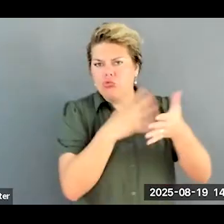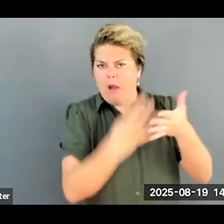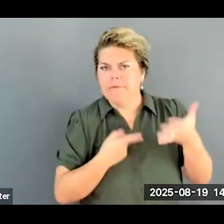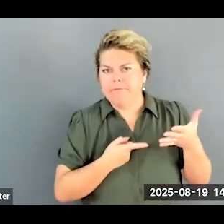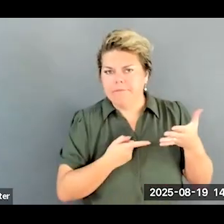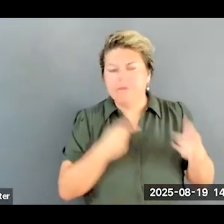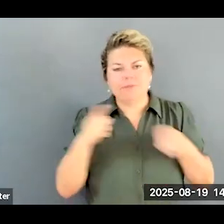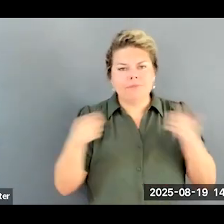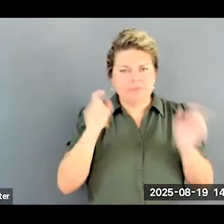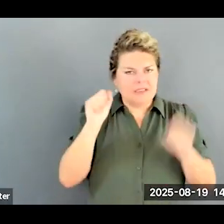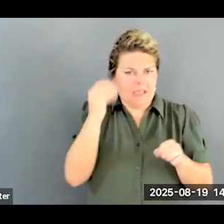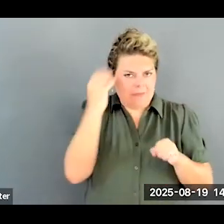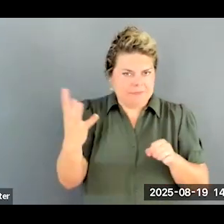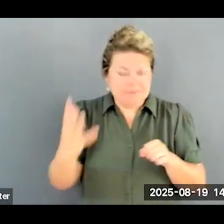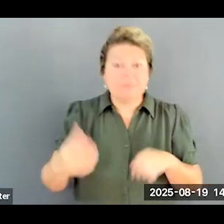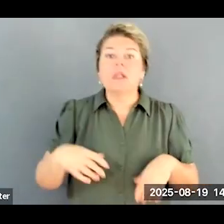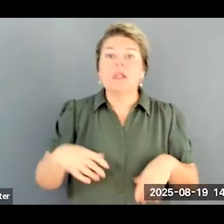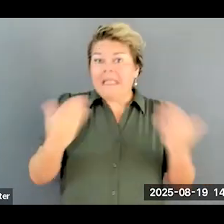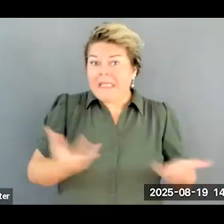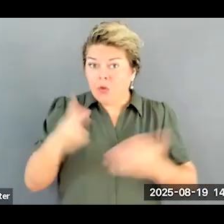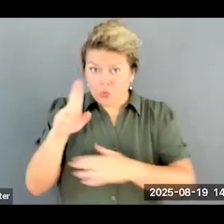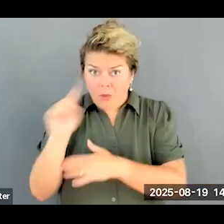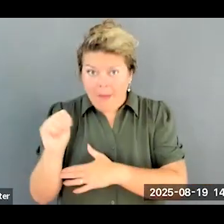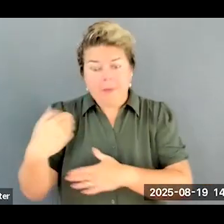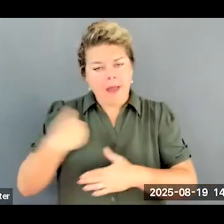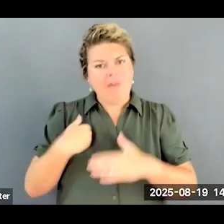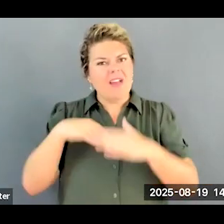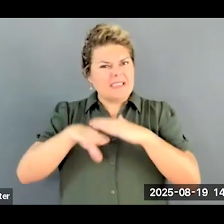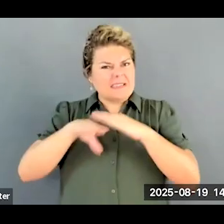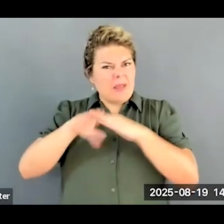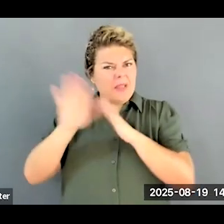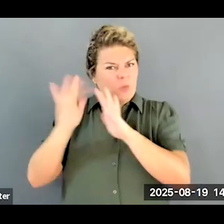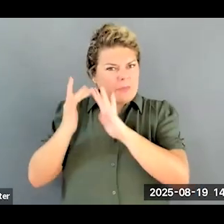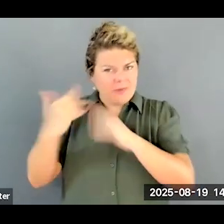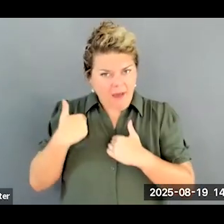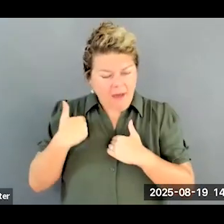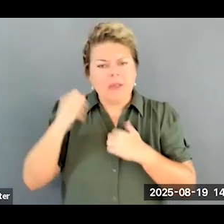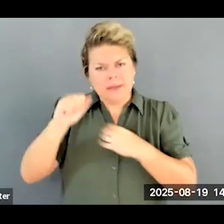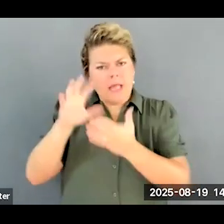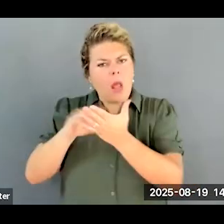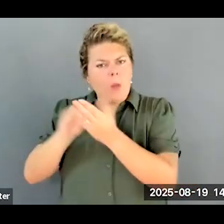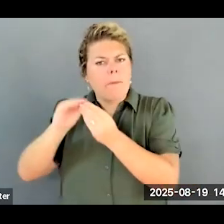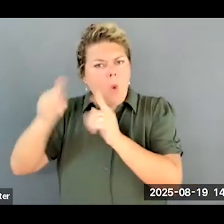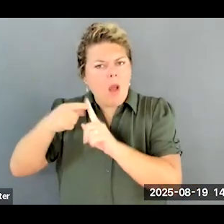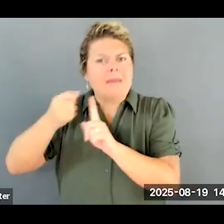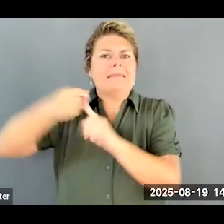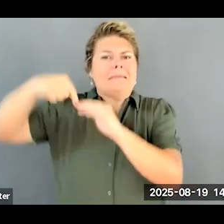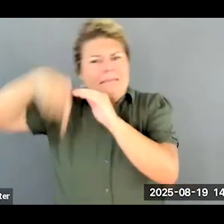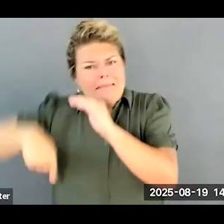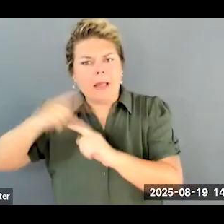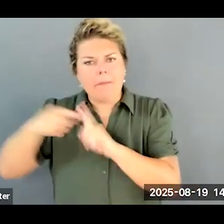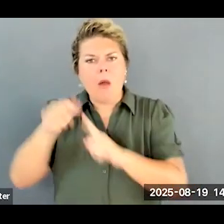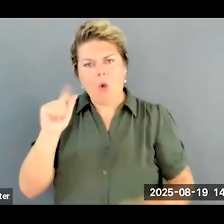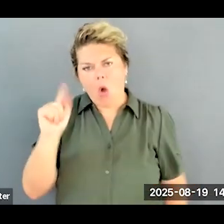do have the accessibility at the University of Michigan webpage if you want to learn more about alternative text.